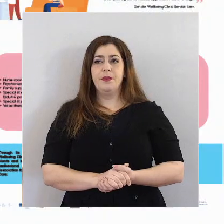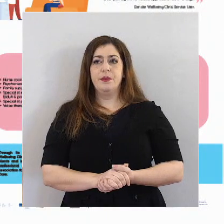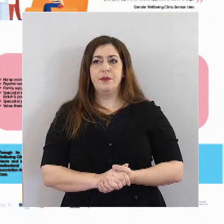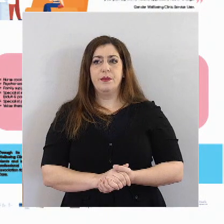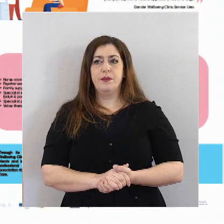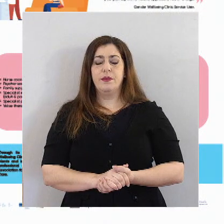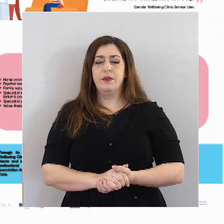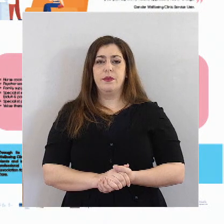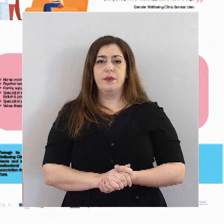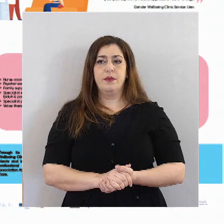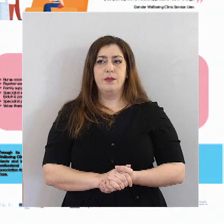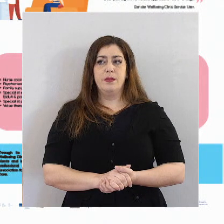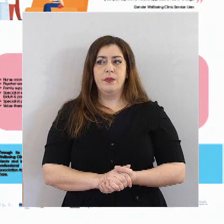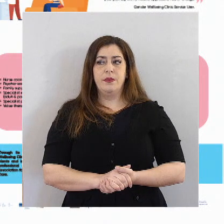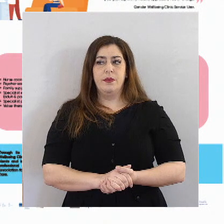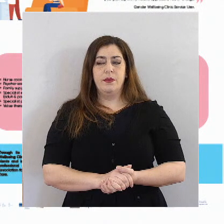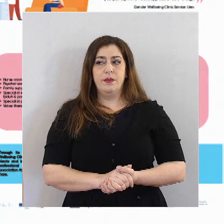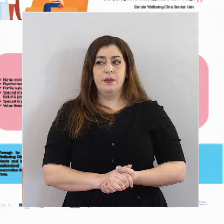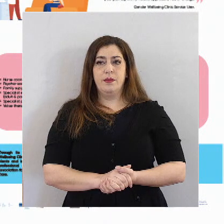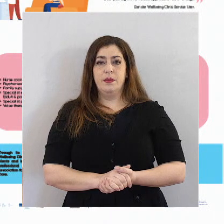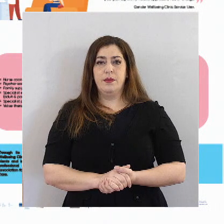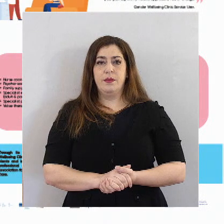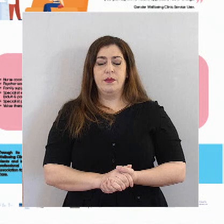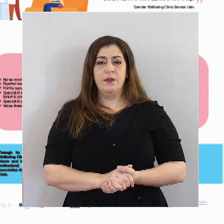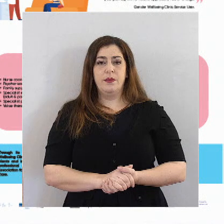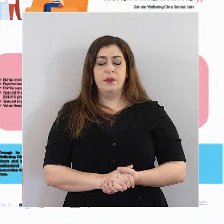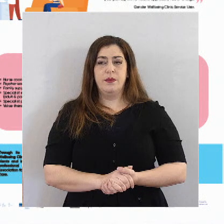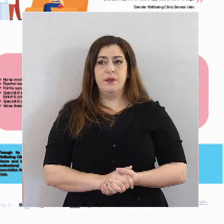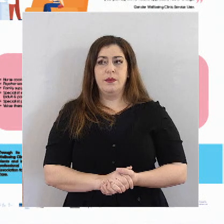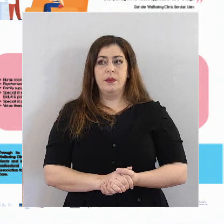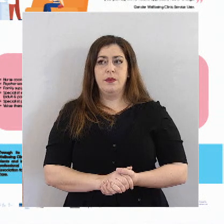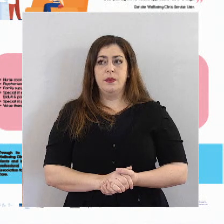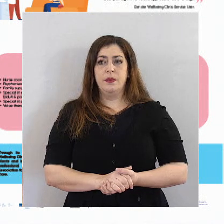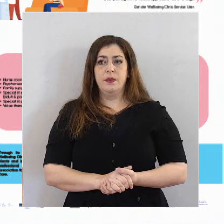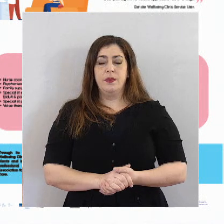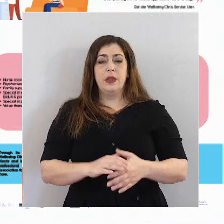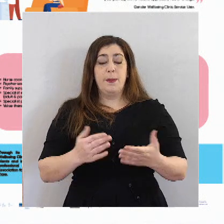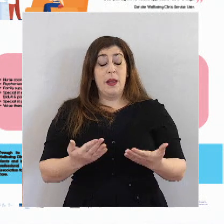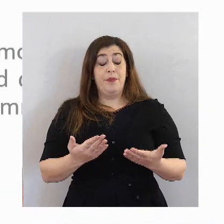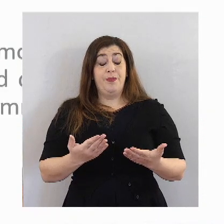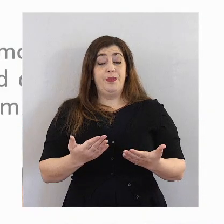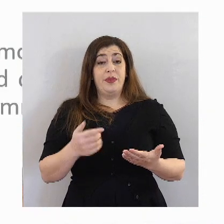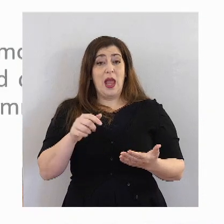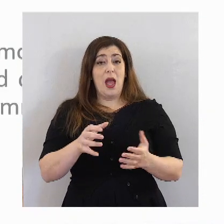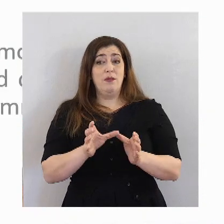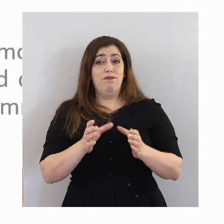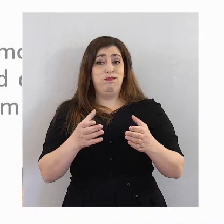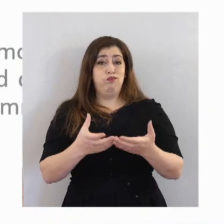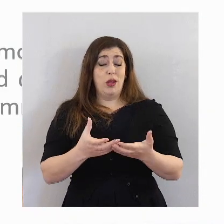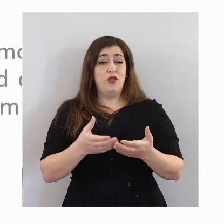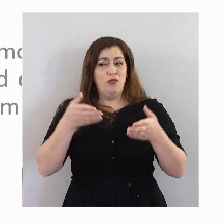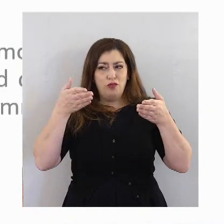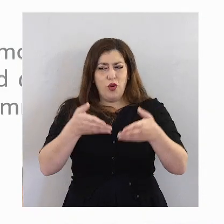For the last work package, this focused on the awareness raising campaign. You